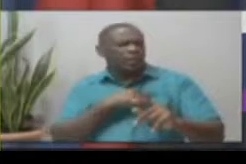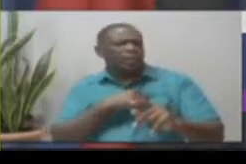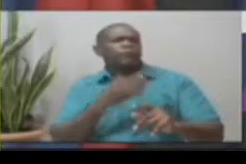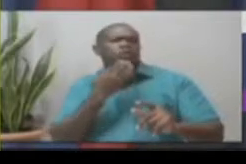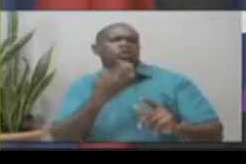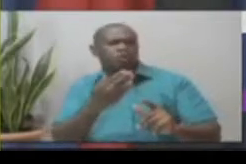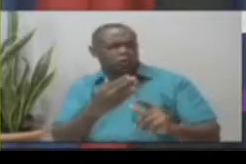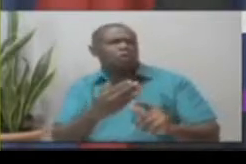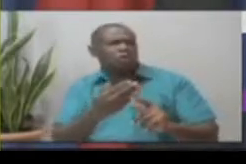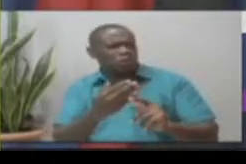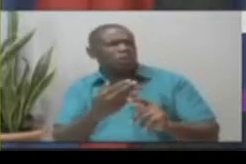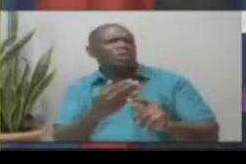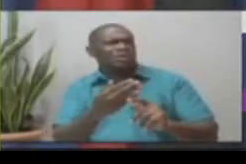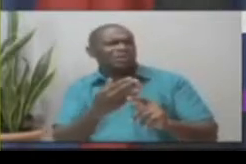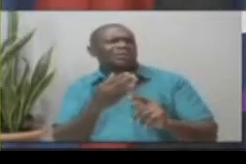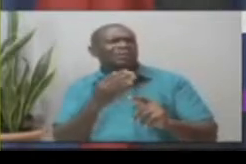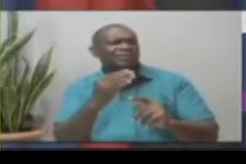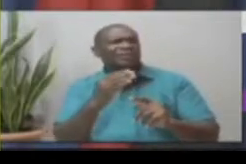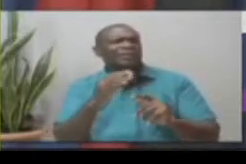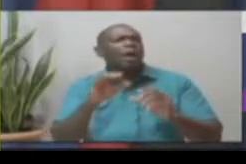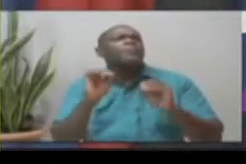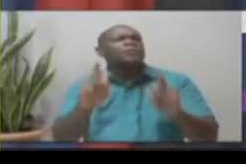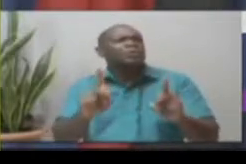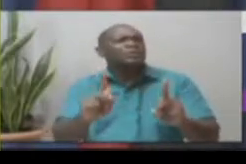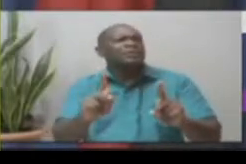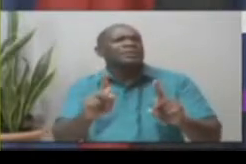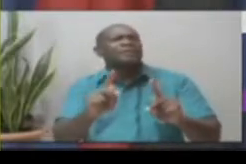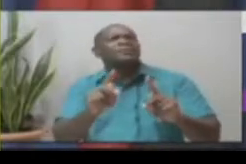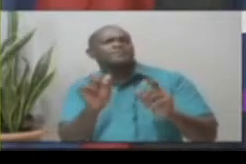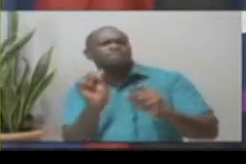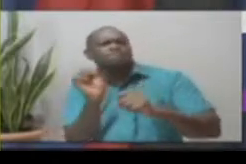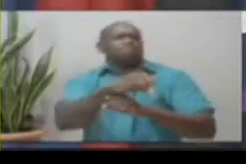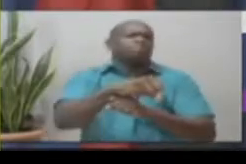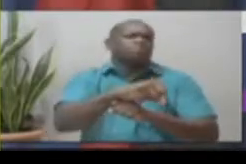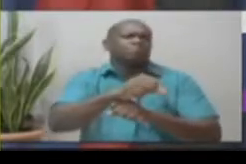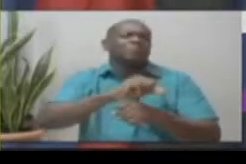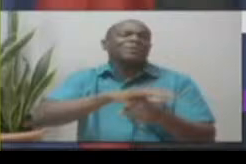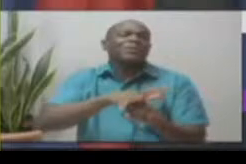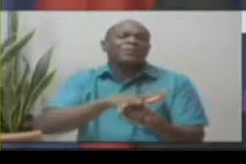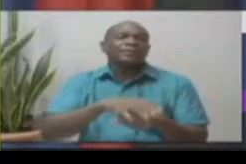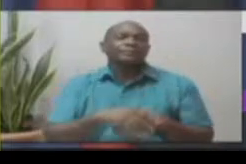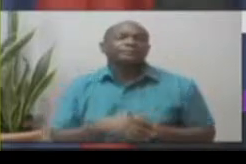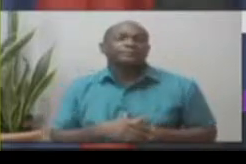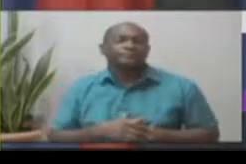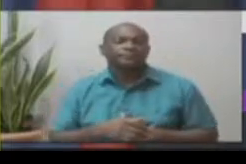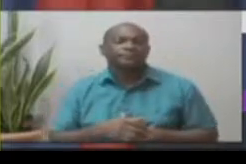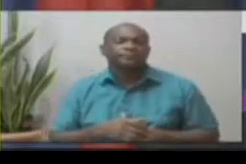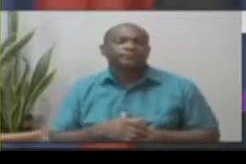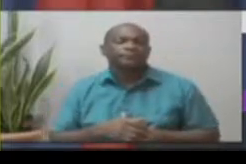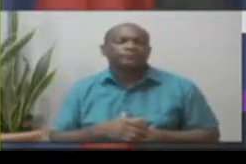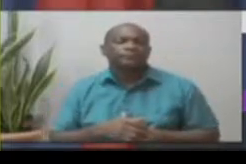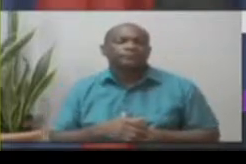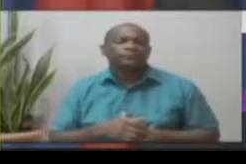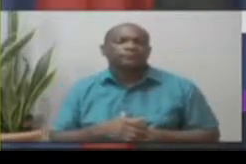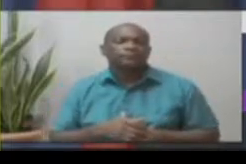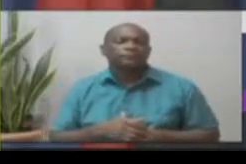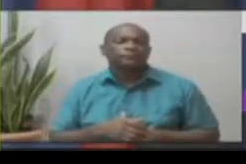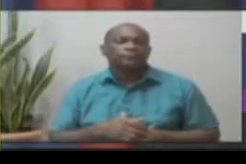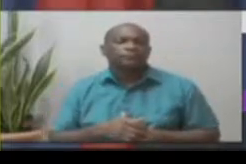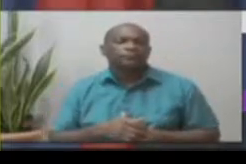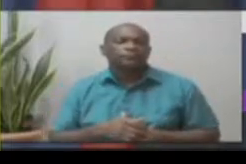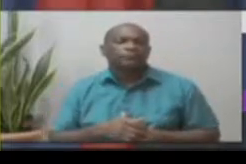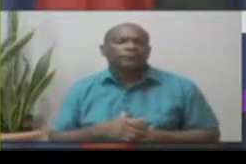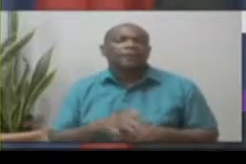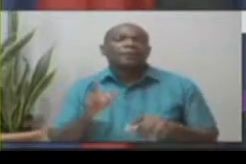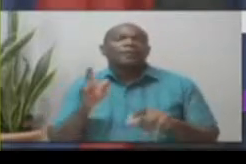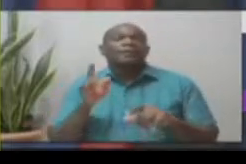So, vaccine-wise, as of today, we are a long way from where we